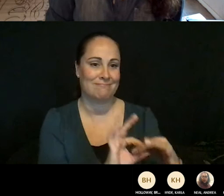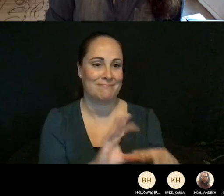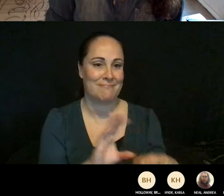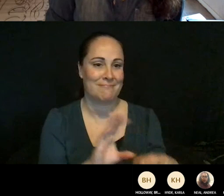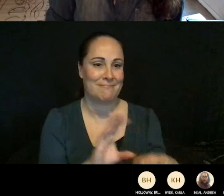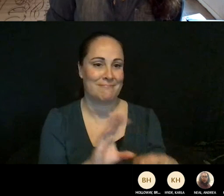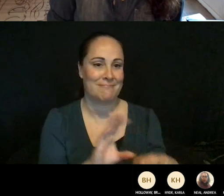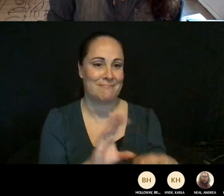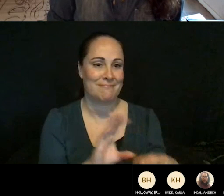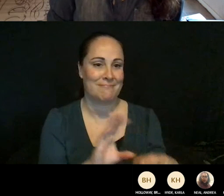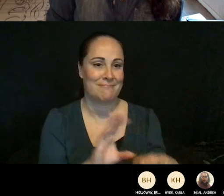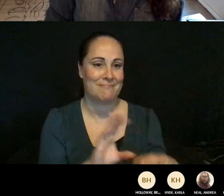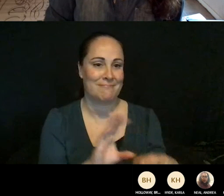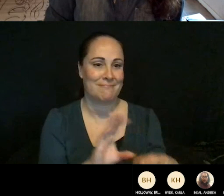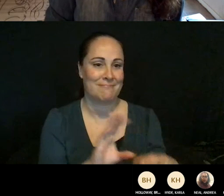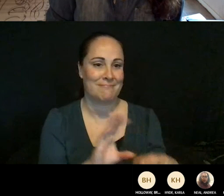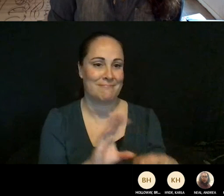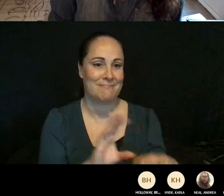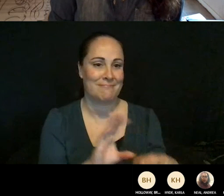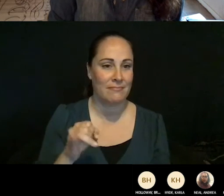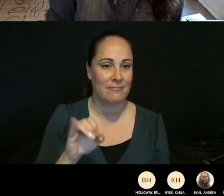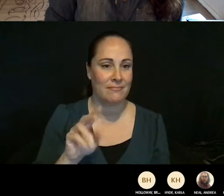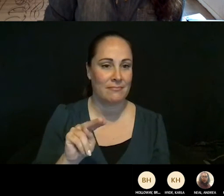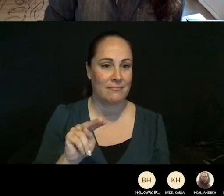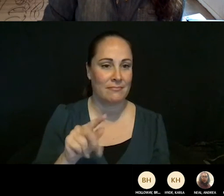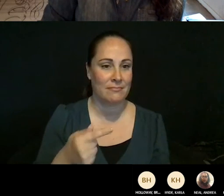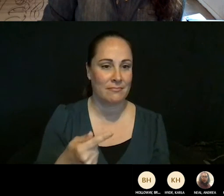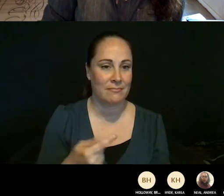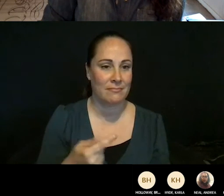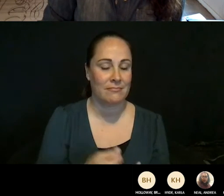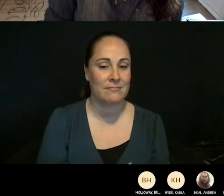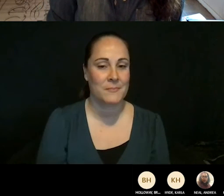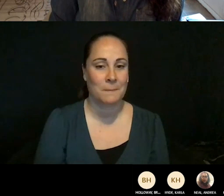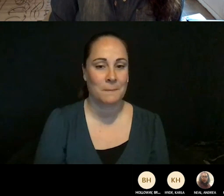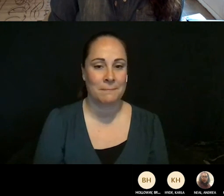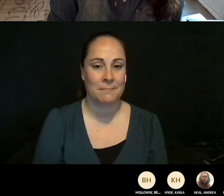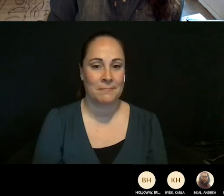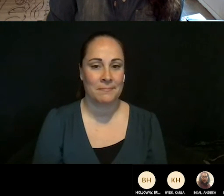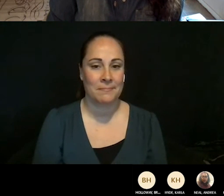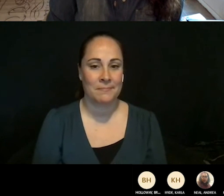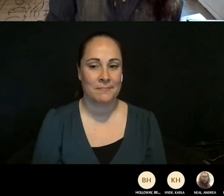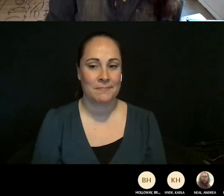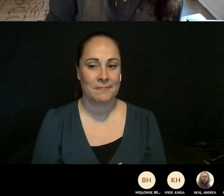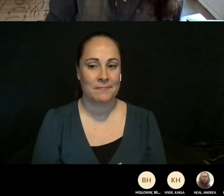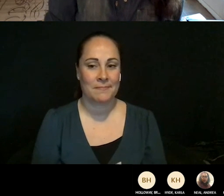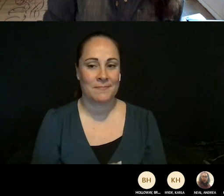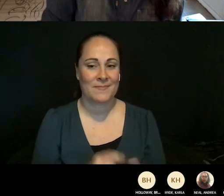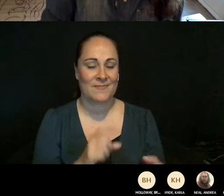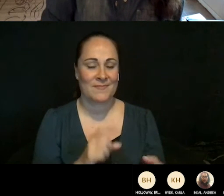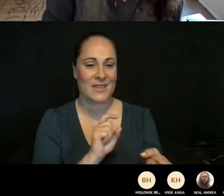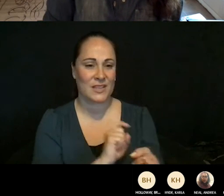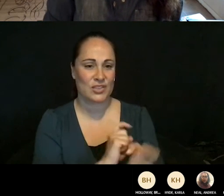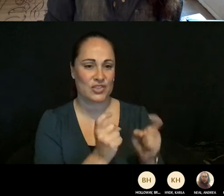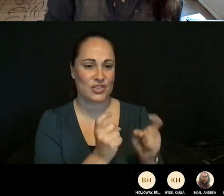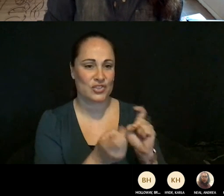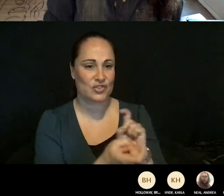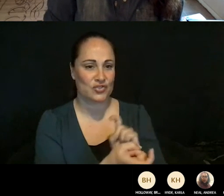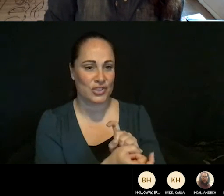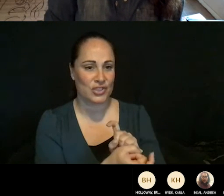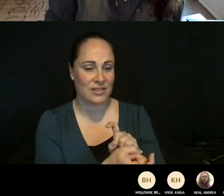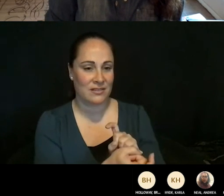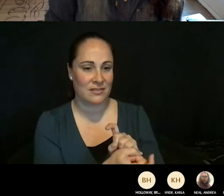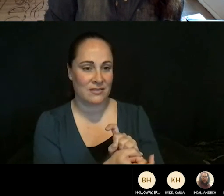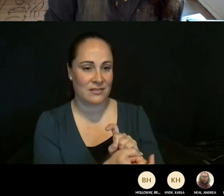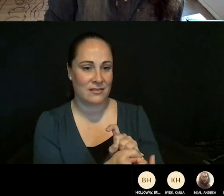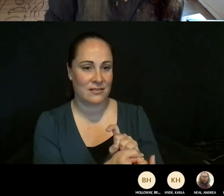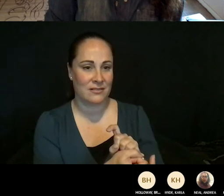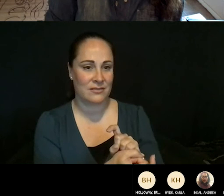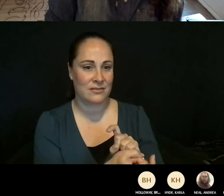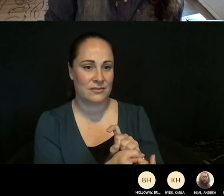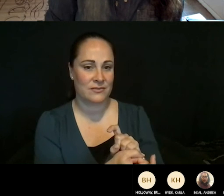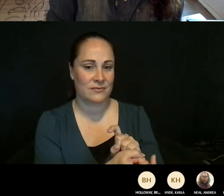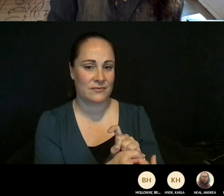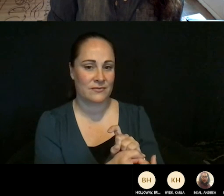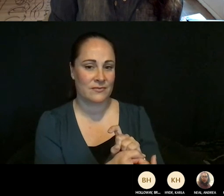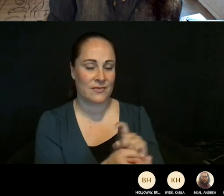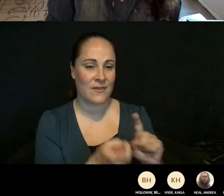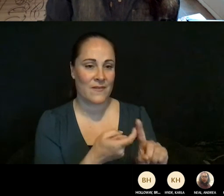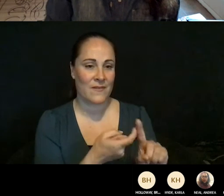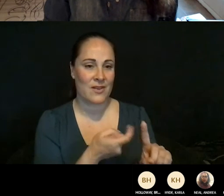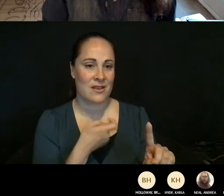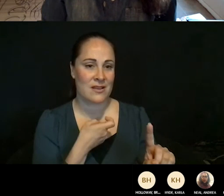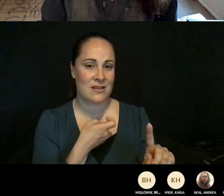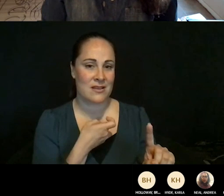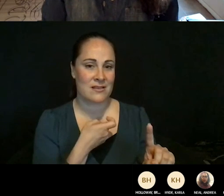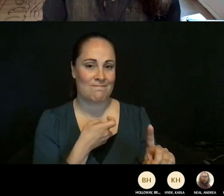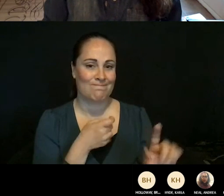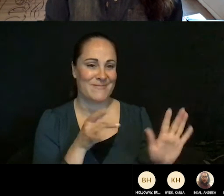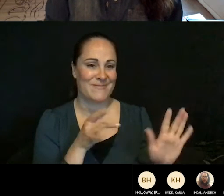kind of the transition away from a full 4-year degree or a large technical certification